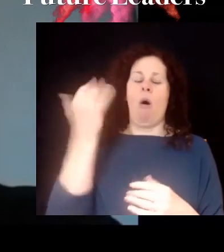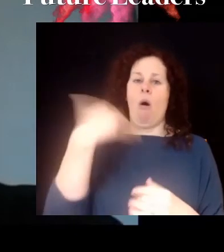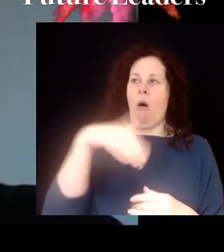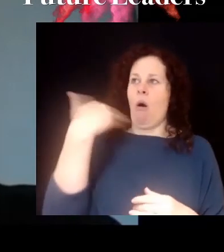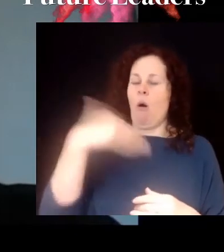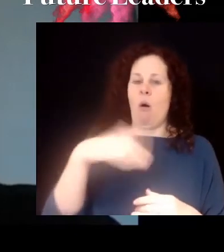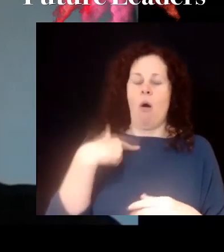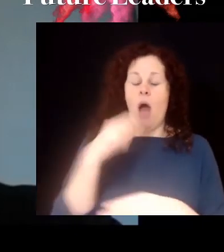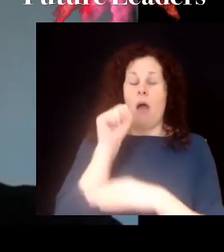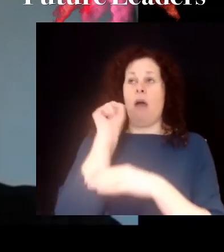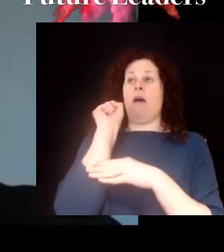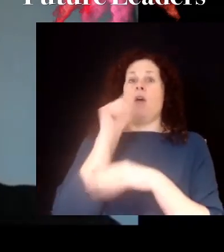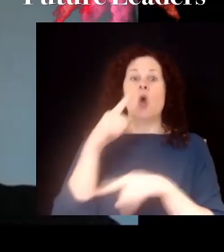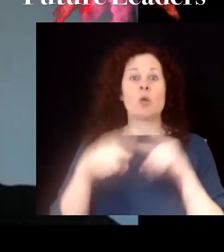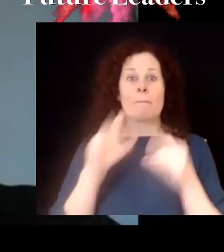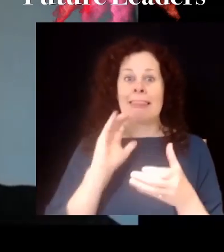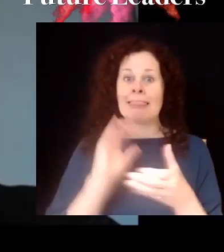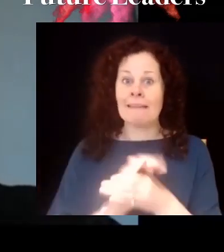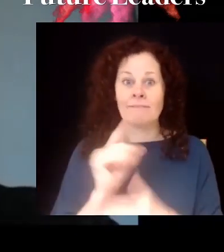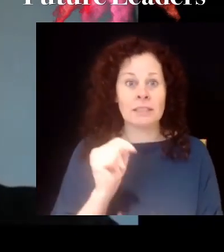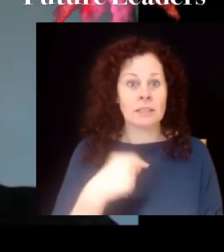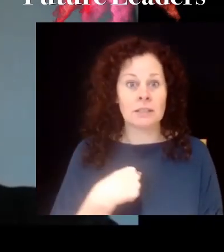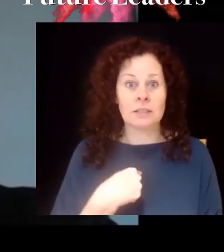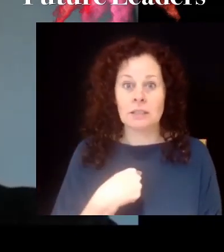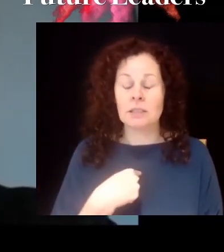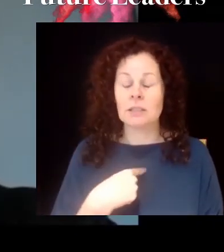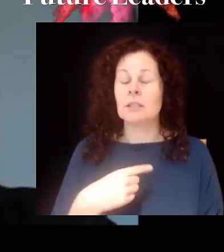me. And also,